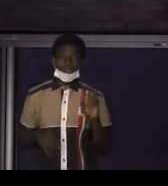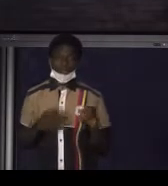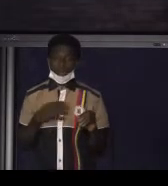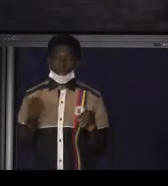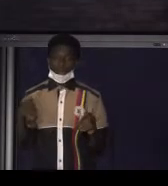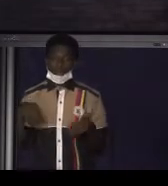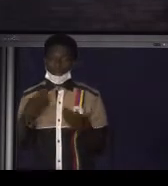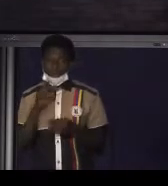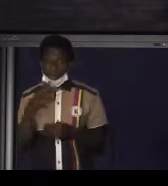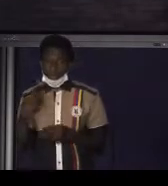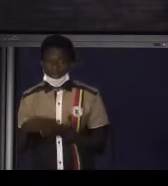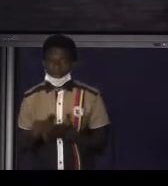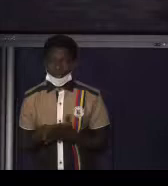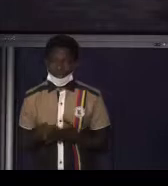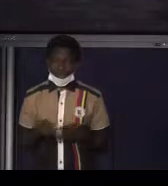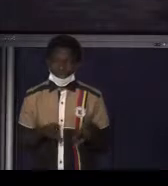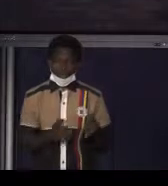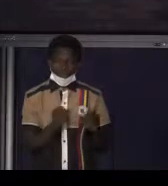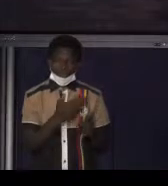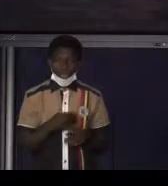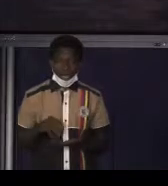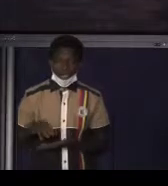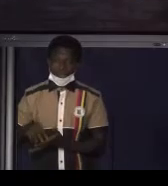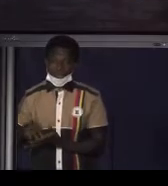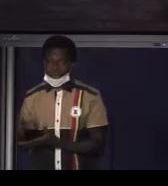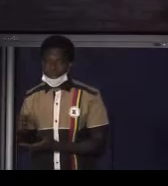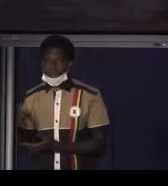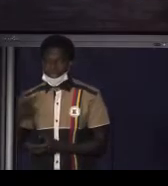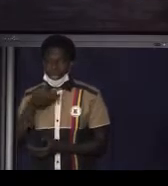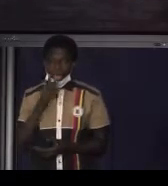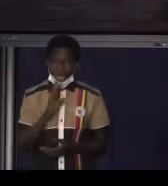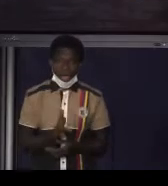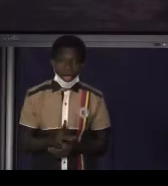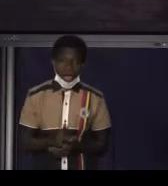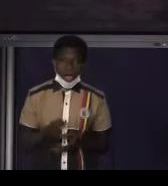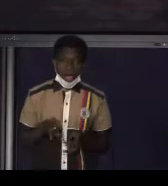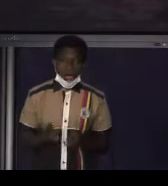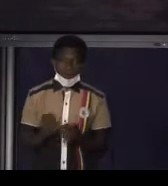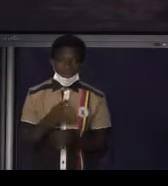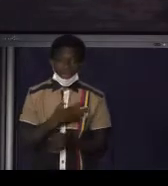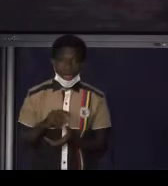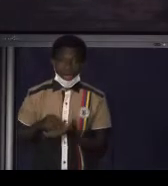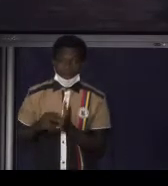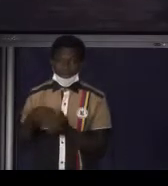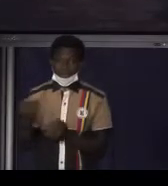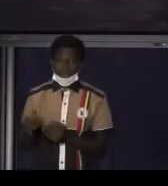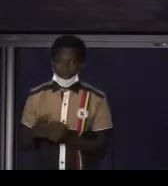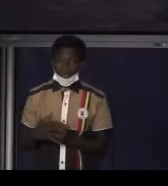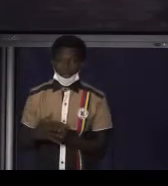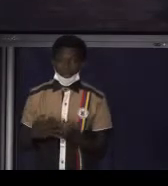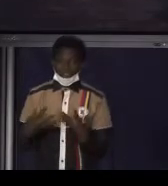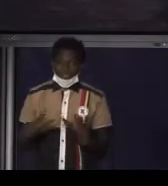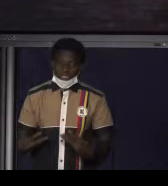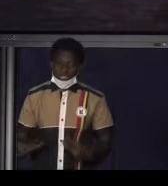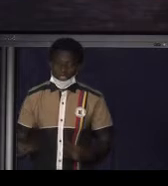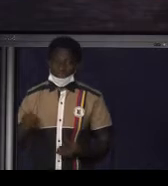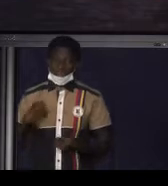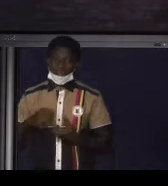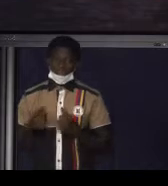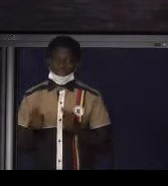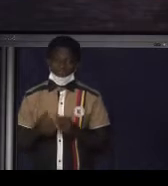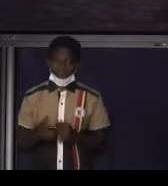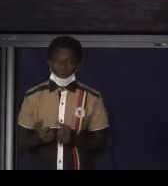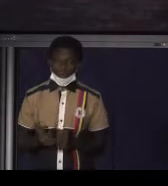gave her the money. Ways and means. There are ways and means of settling